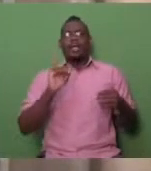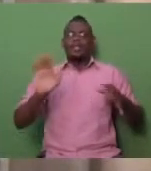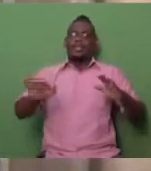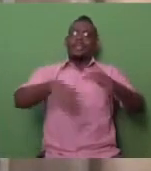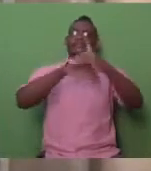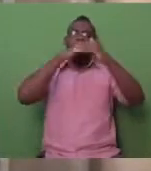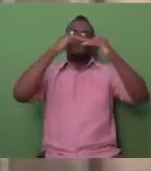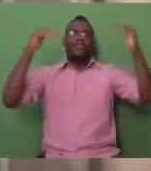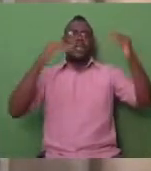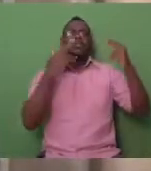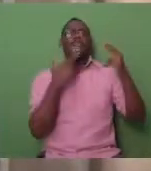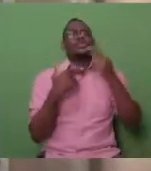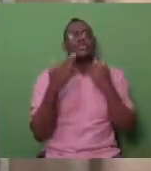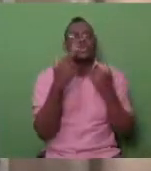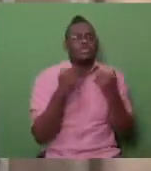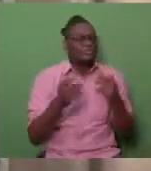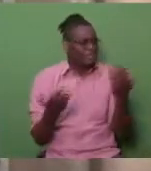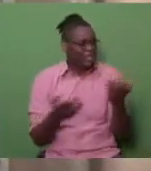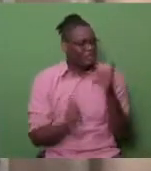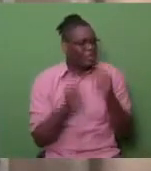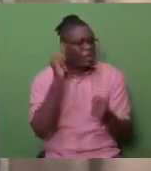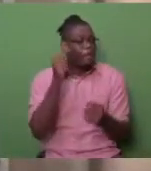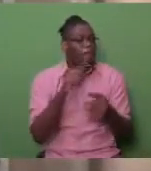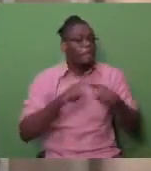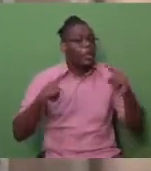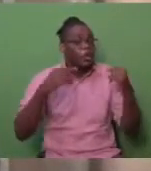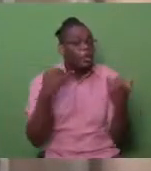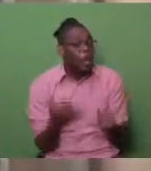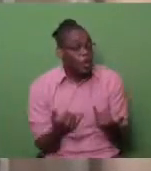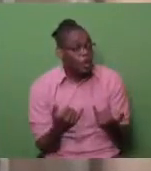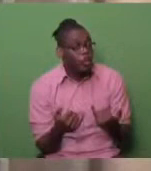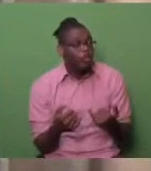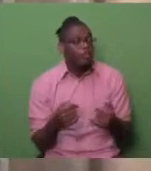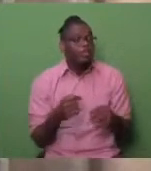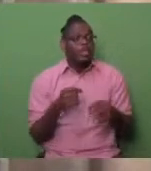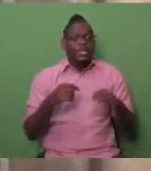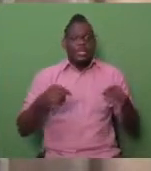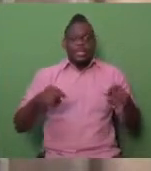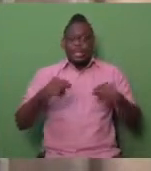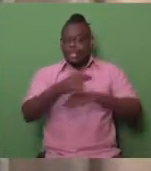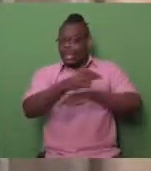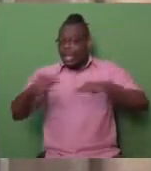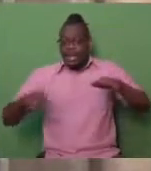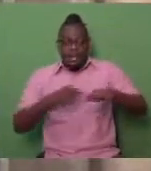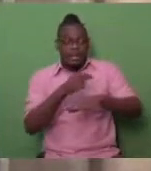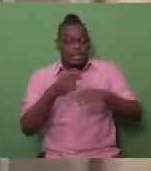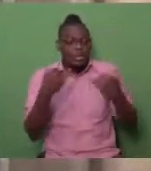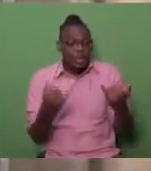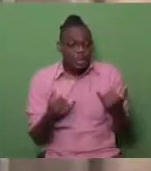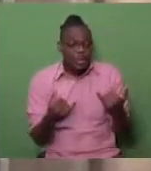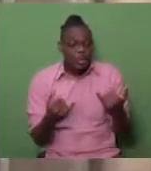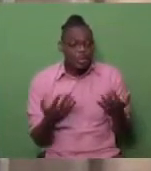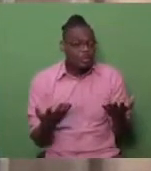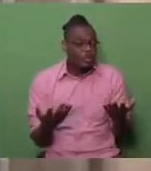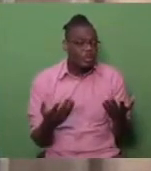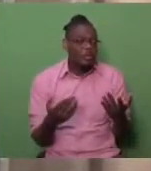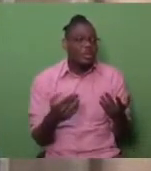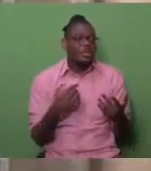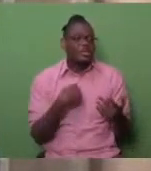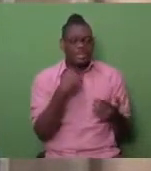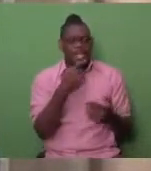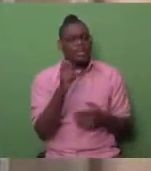of their fuel, in effect subsidizing it, whilst we are busy dismantling that regime that